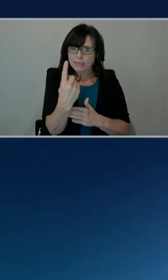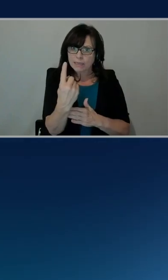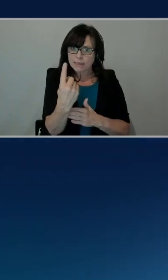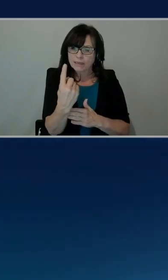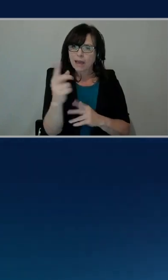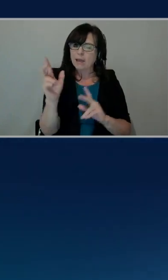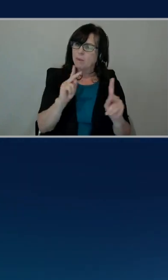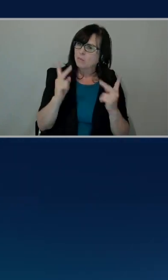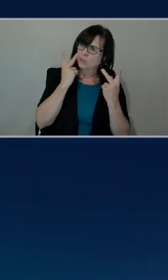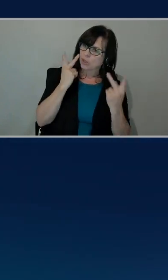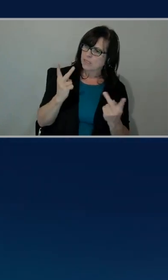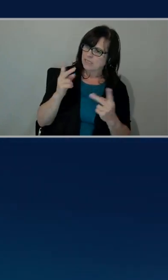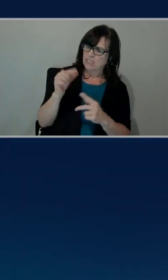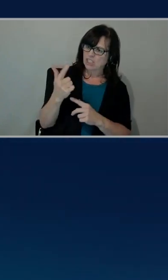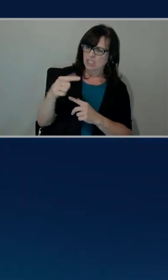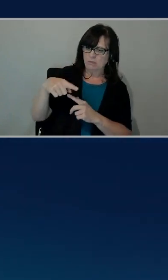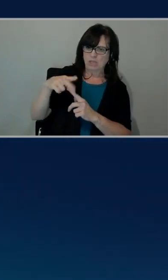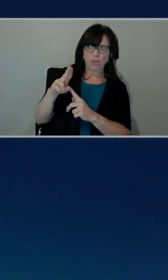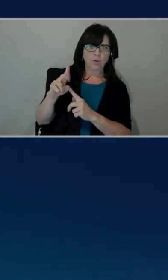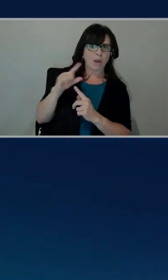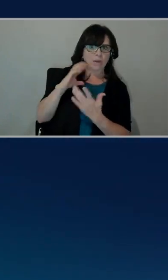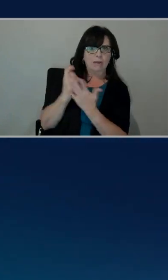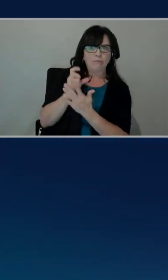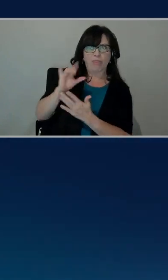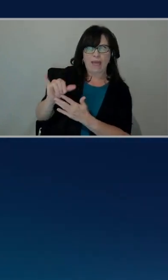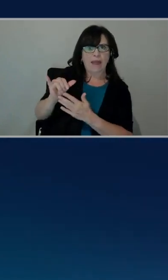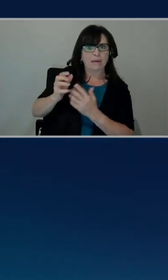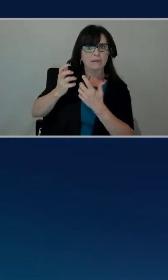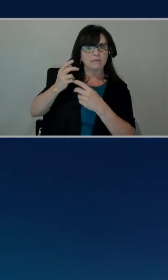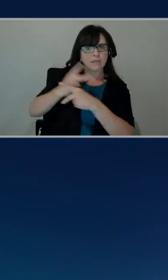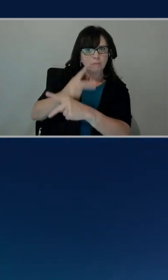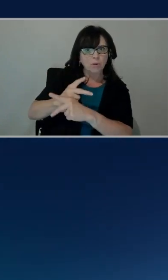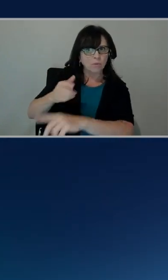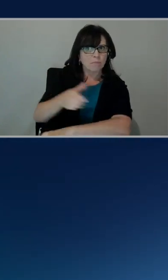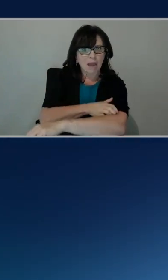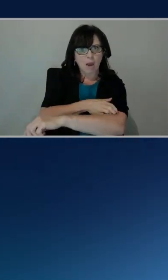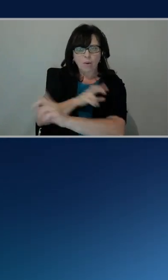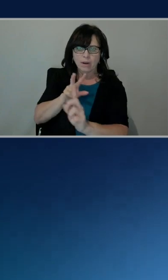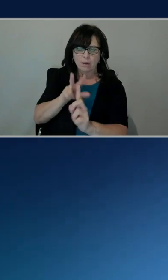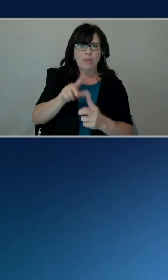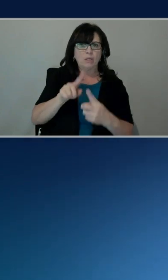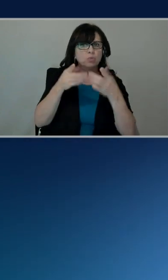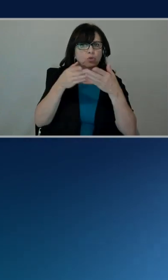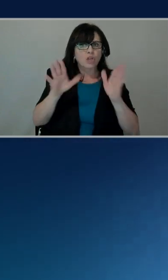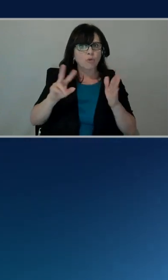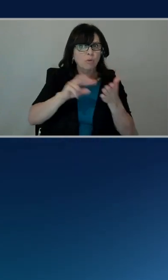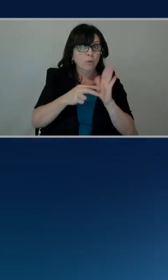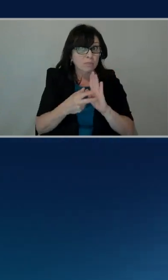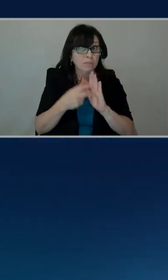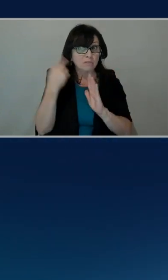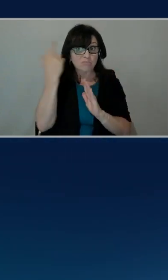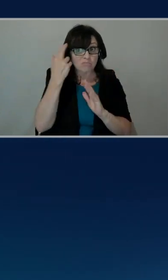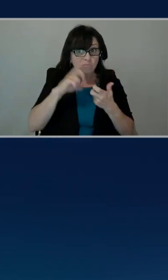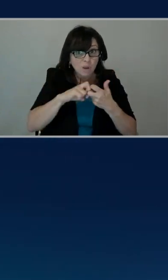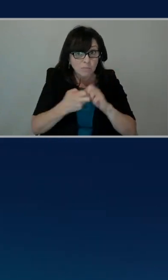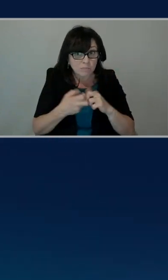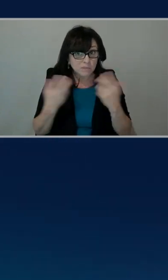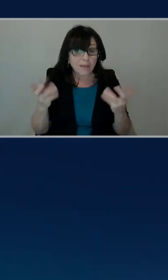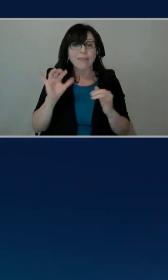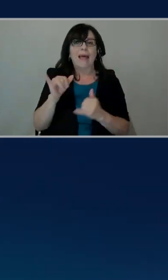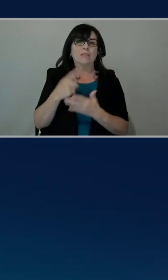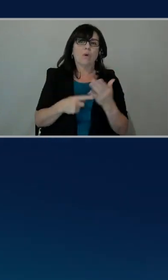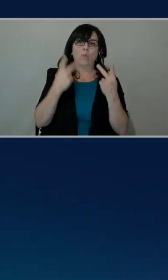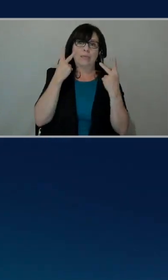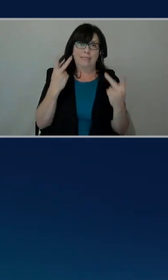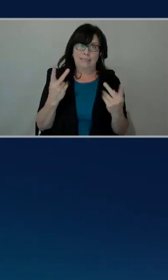looking at GPUs saying, how can I harness that compute power and apply it to more general purpose problems? Mm-hmm. And that's where we see today. So CPUs have